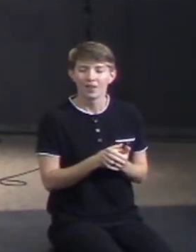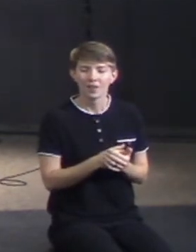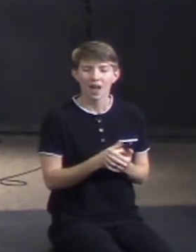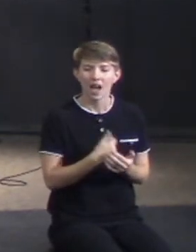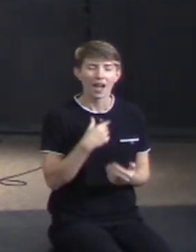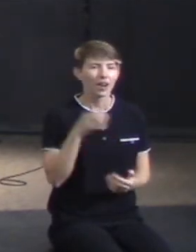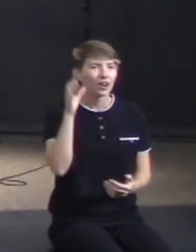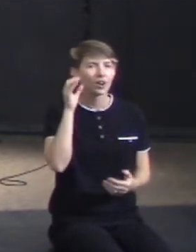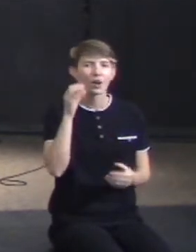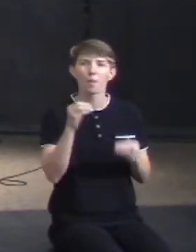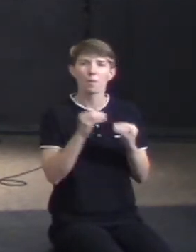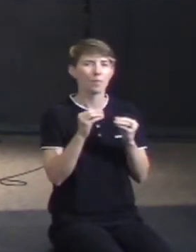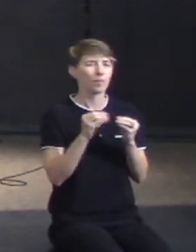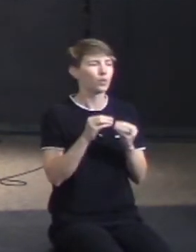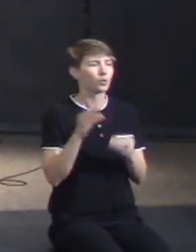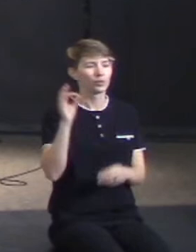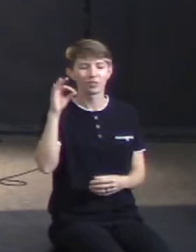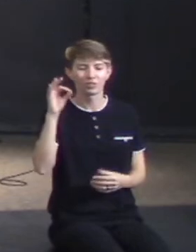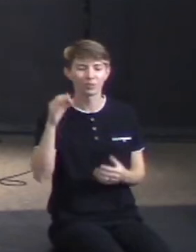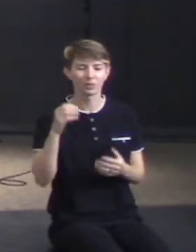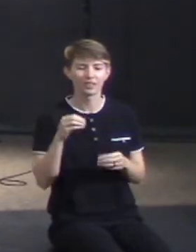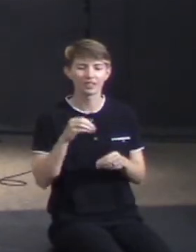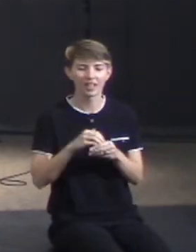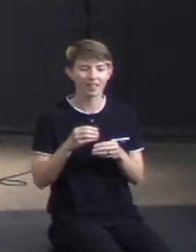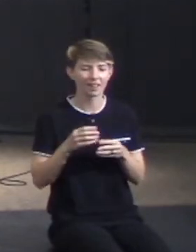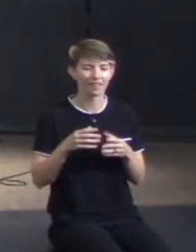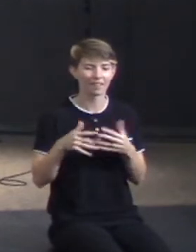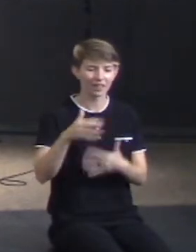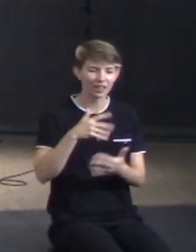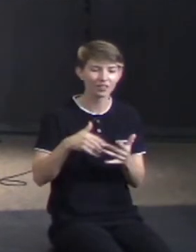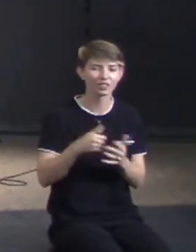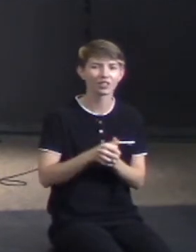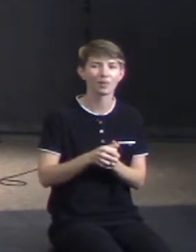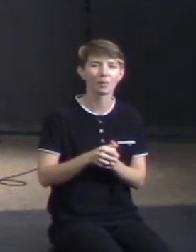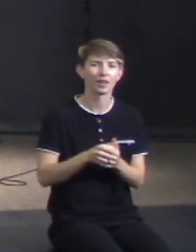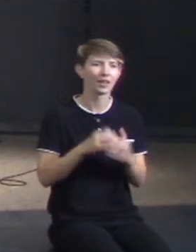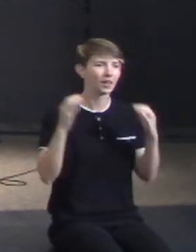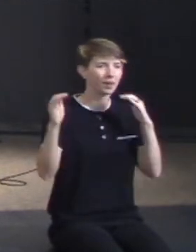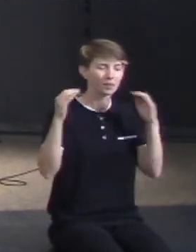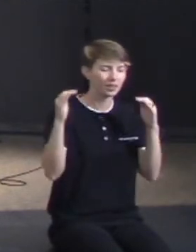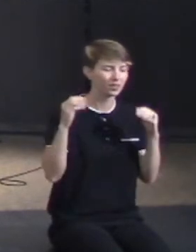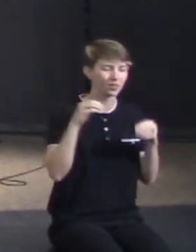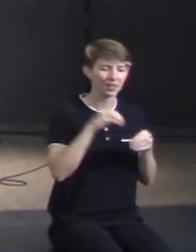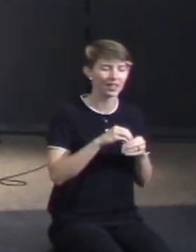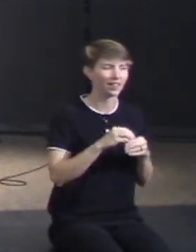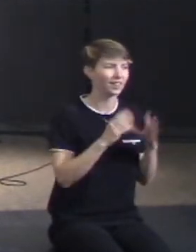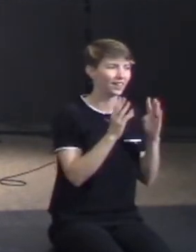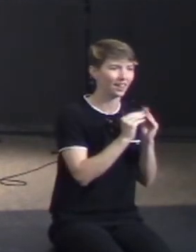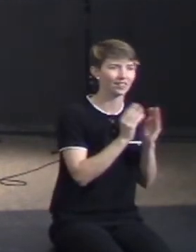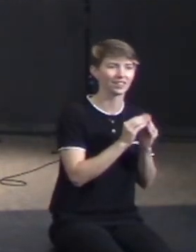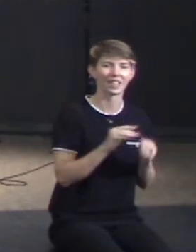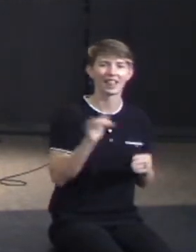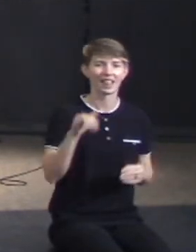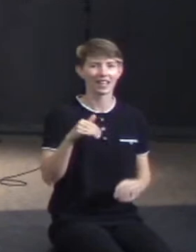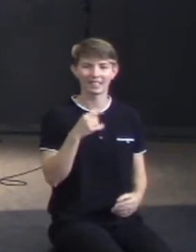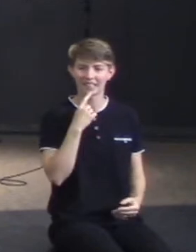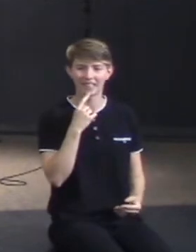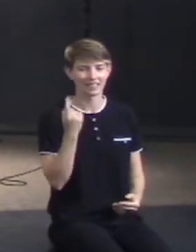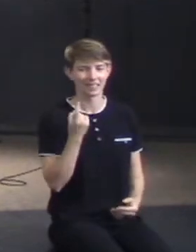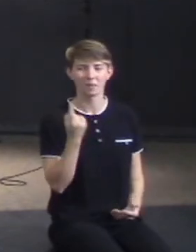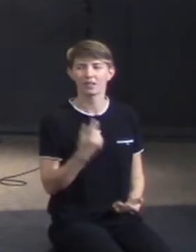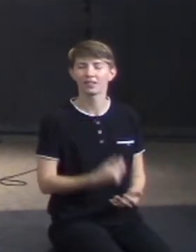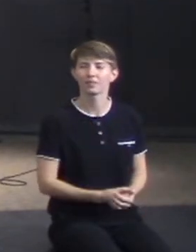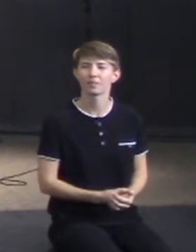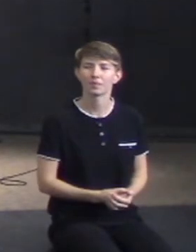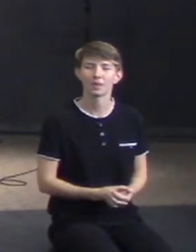heard more sermons in the fellowship that second half of the week than I heard in the conference, and that's saying something. But